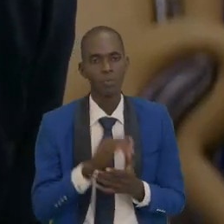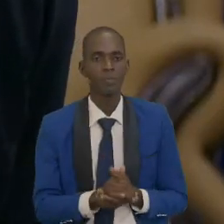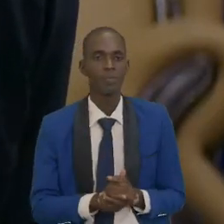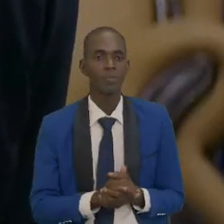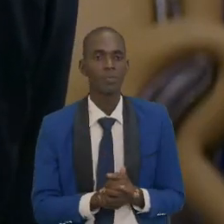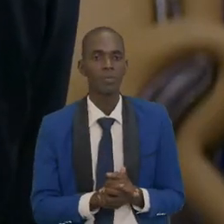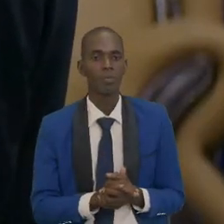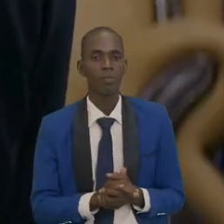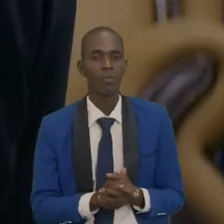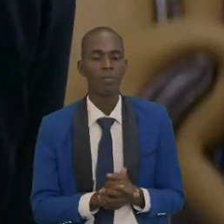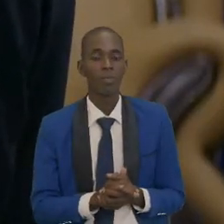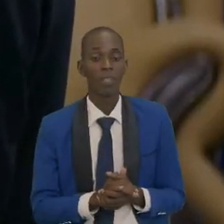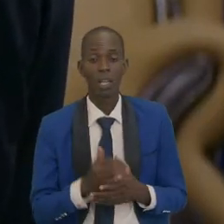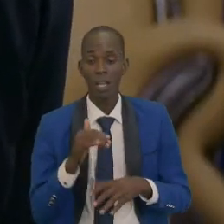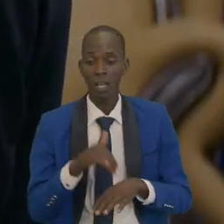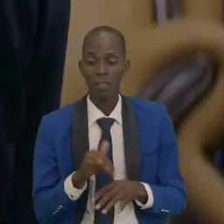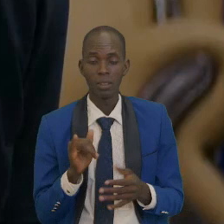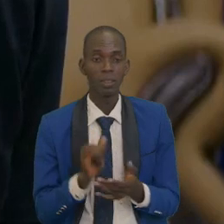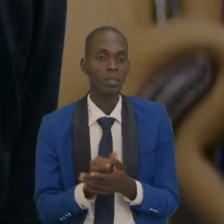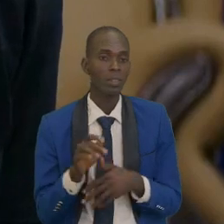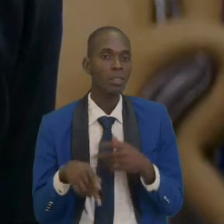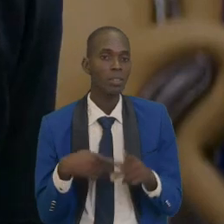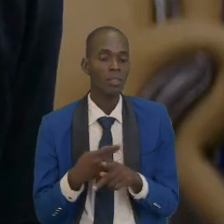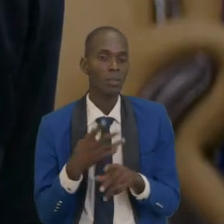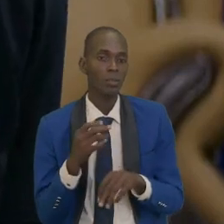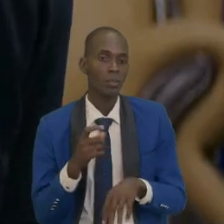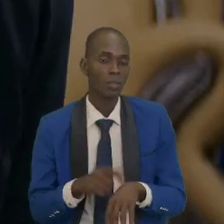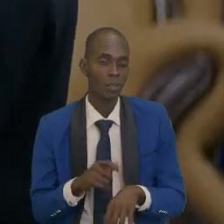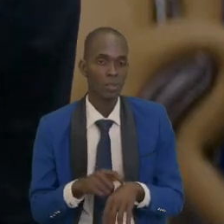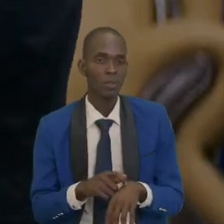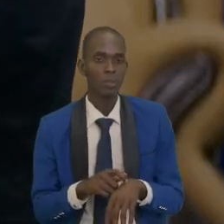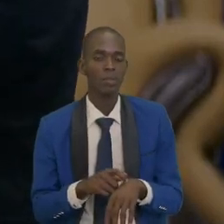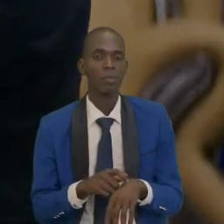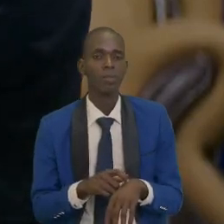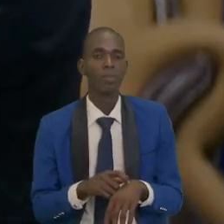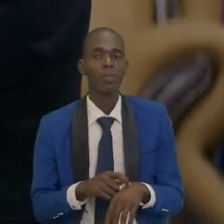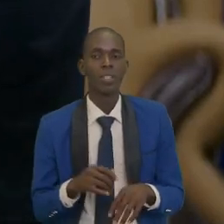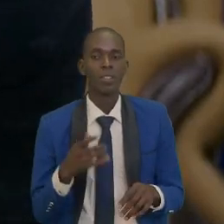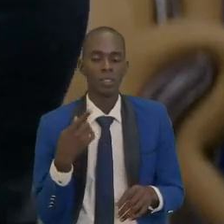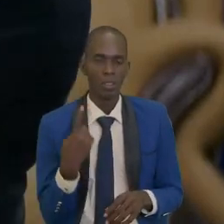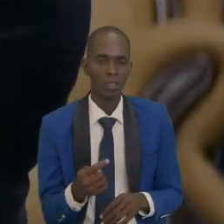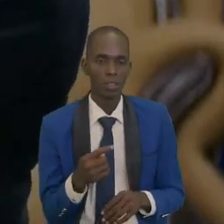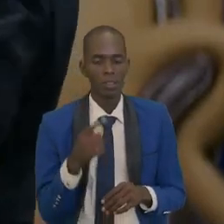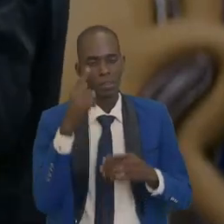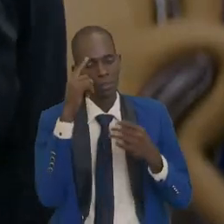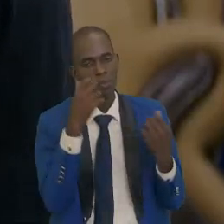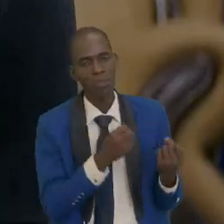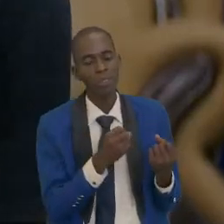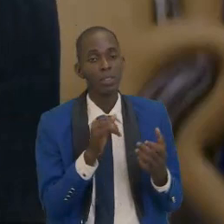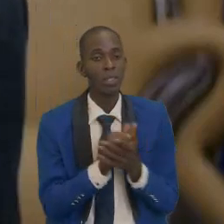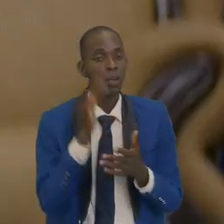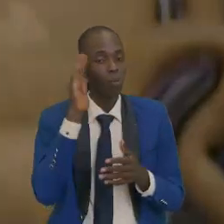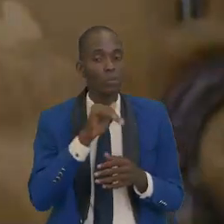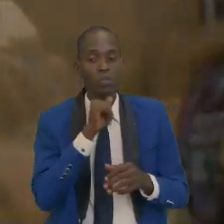at such a Time the face that will not stagger that will get you to